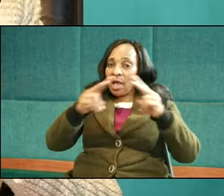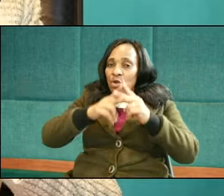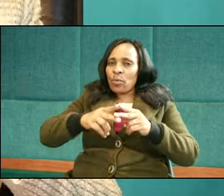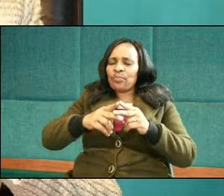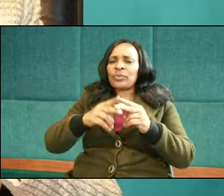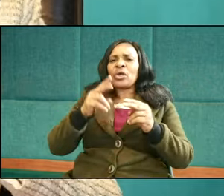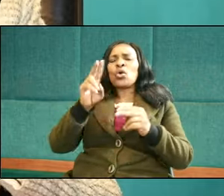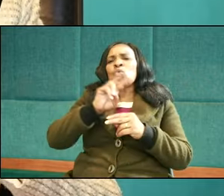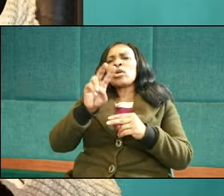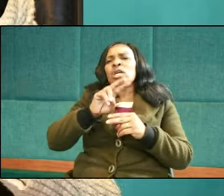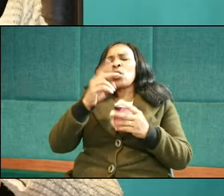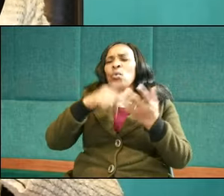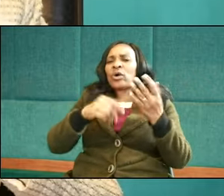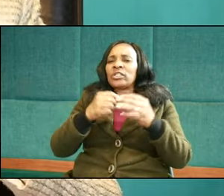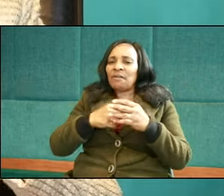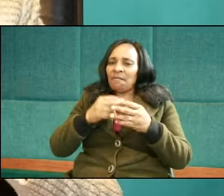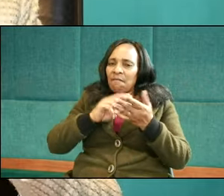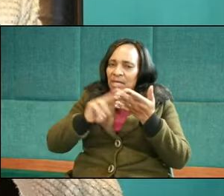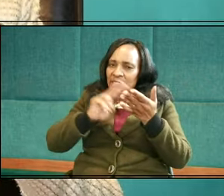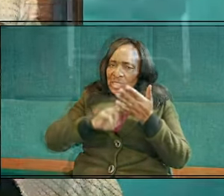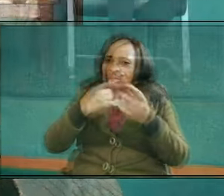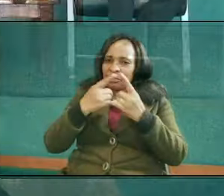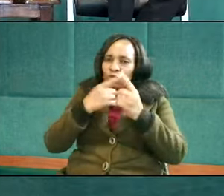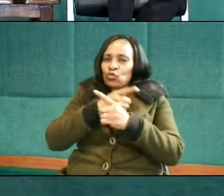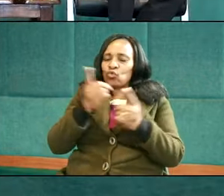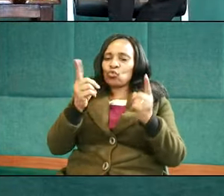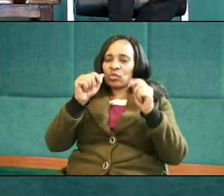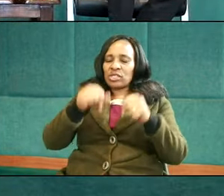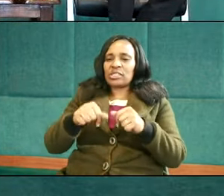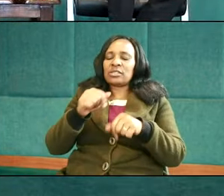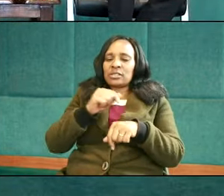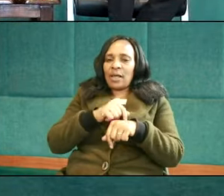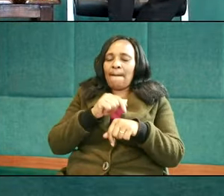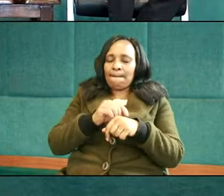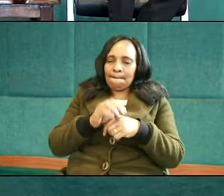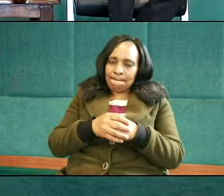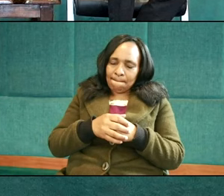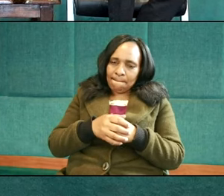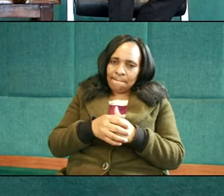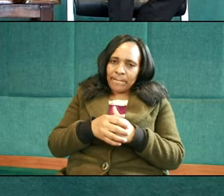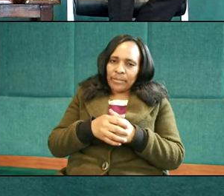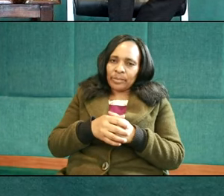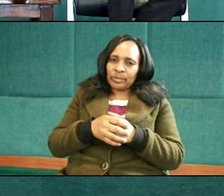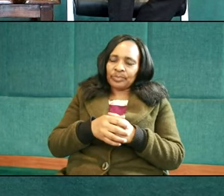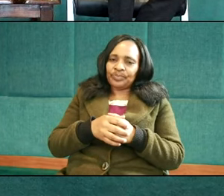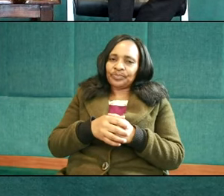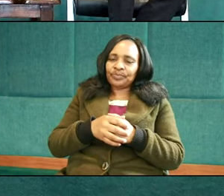verses do you really speak to you guys? What verses are your favorite?